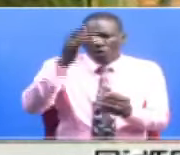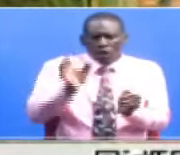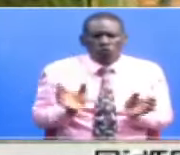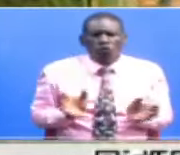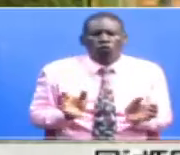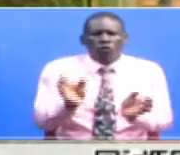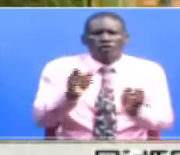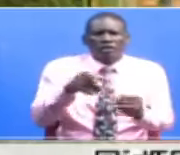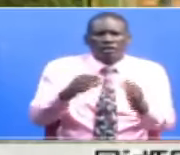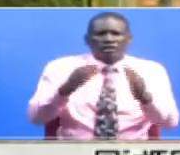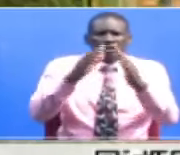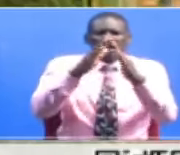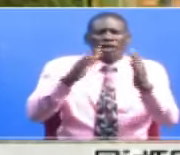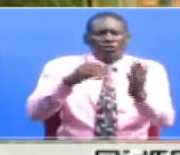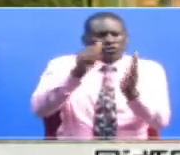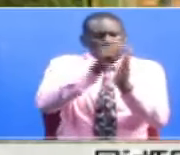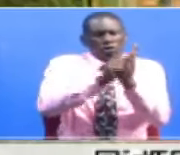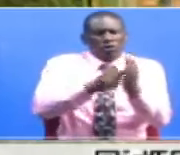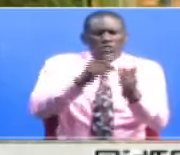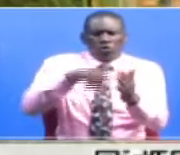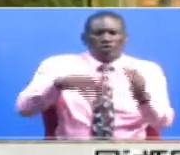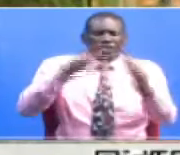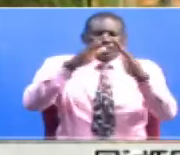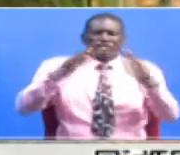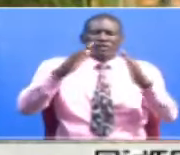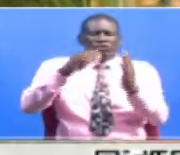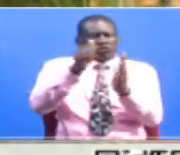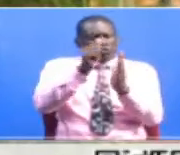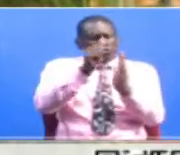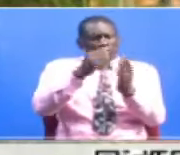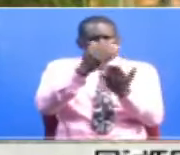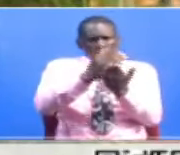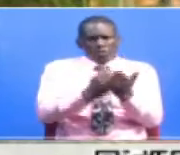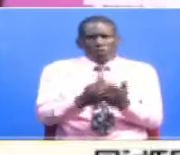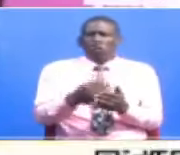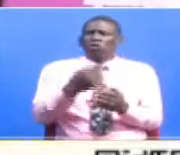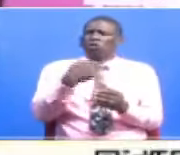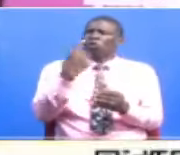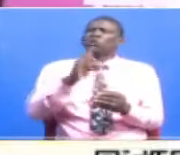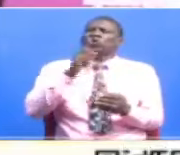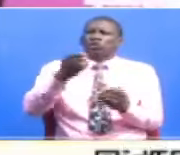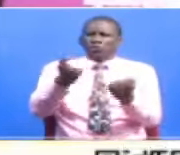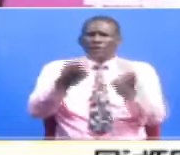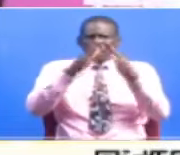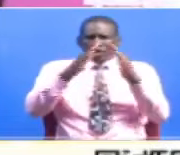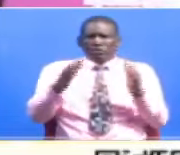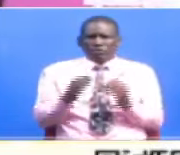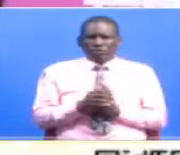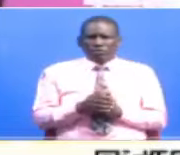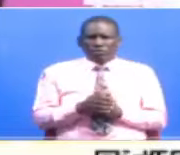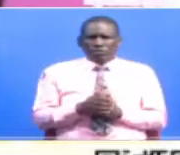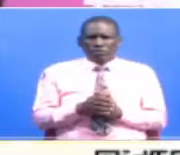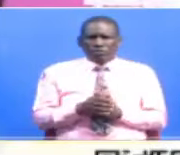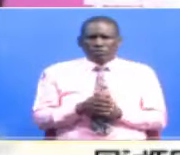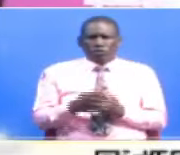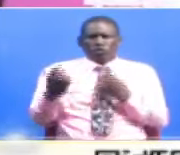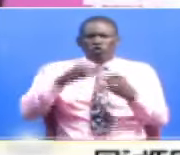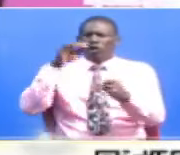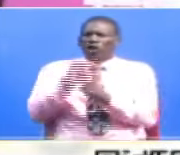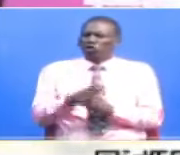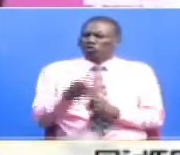this housing agenda? What is these houses? Who told you we need a house? You don't need to be talking too